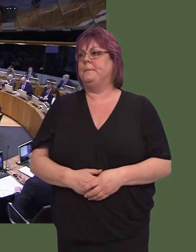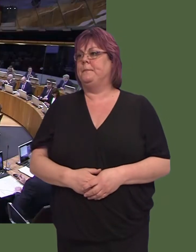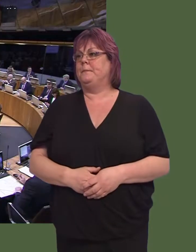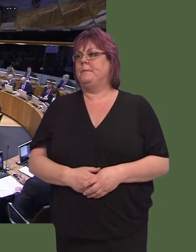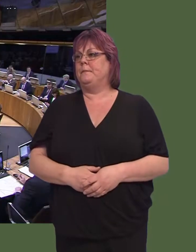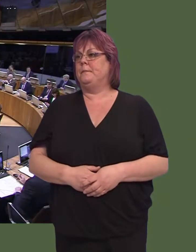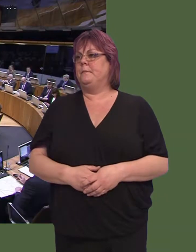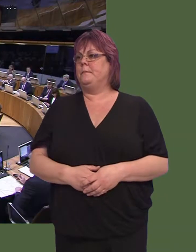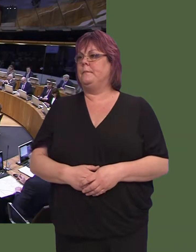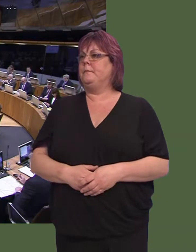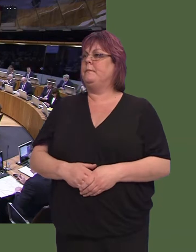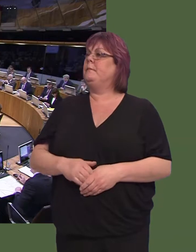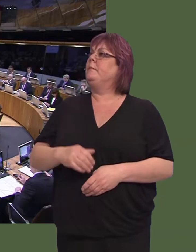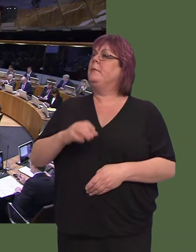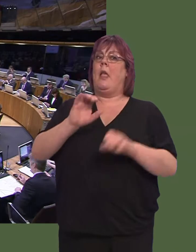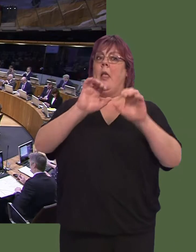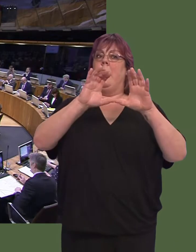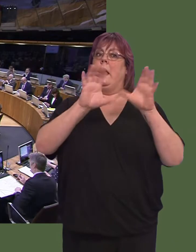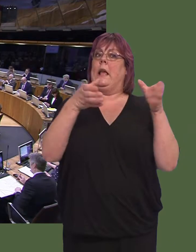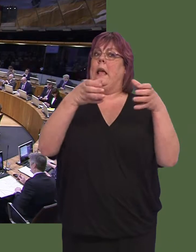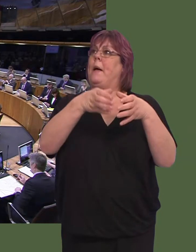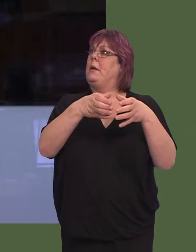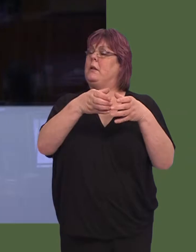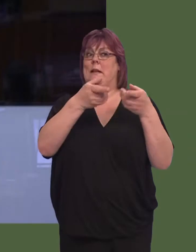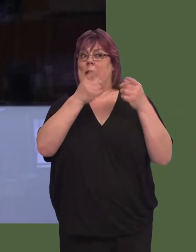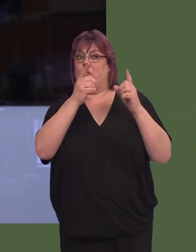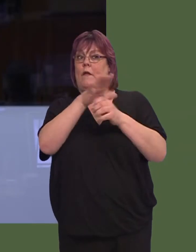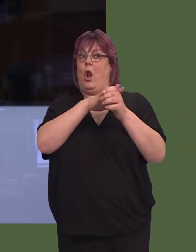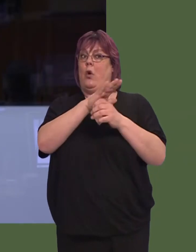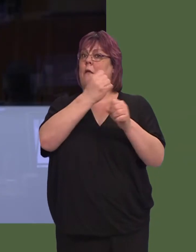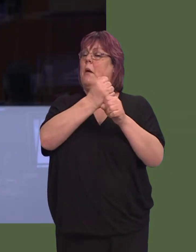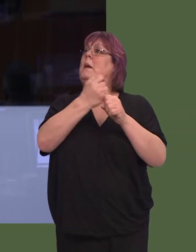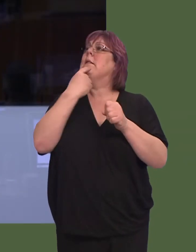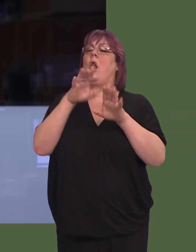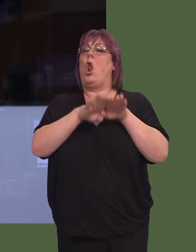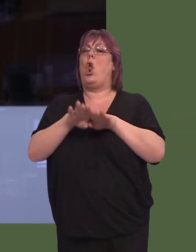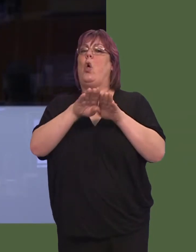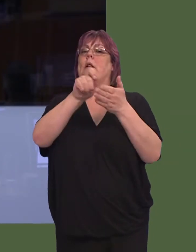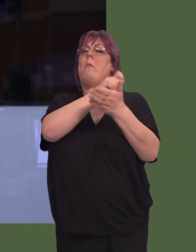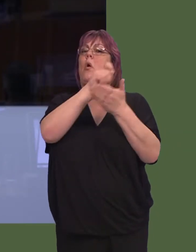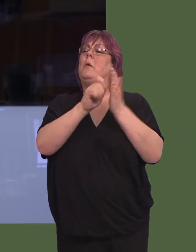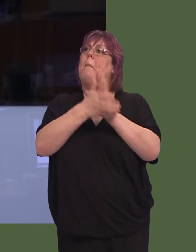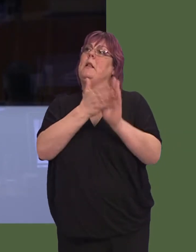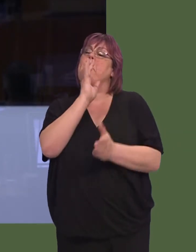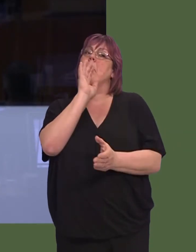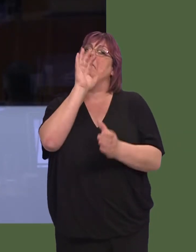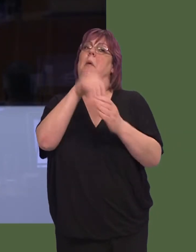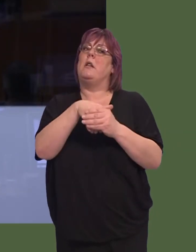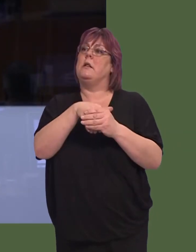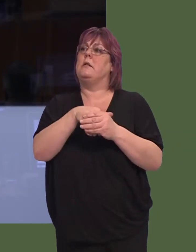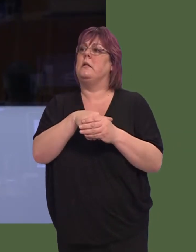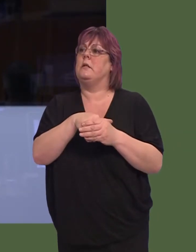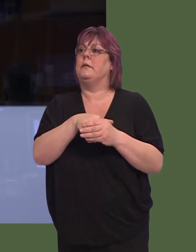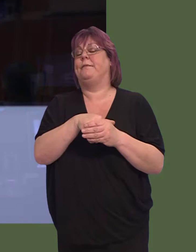First Minister, the Cabinet Secretary for Local Government has said that local democracy is all about participation. The